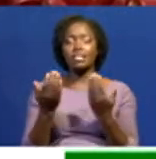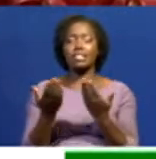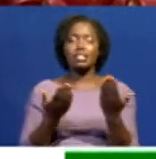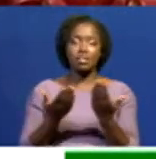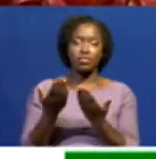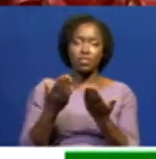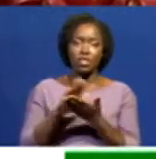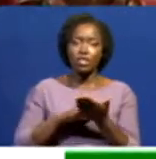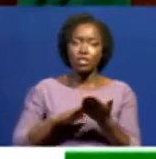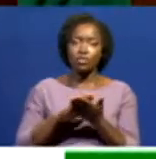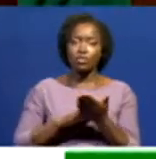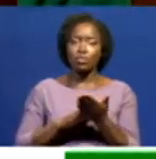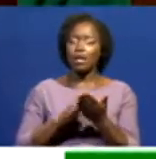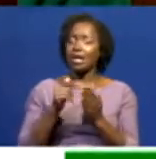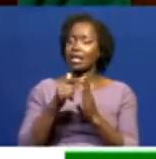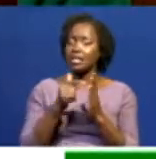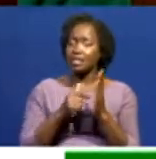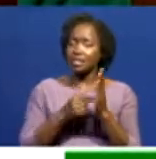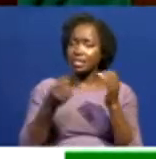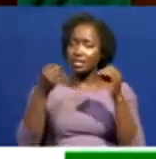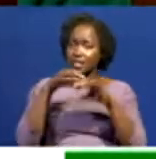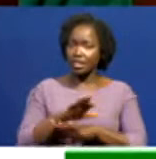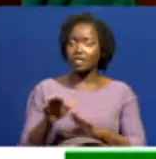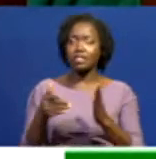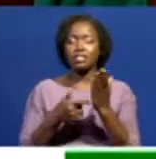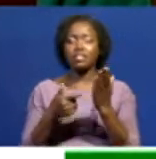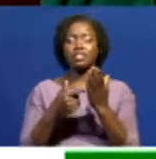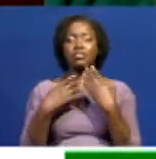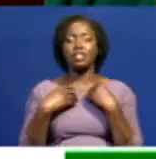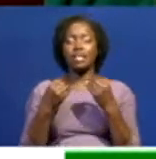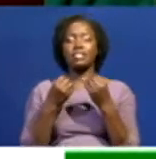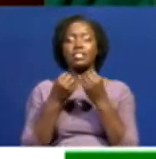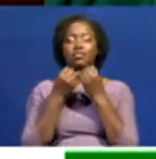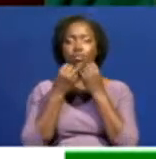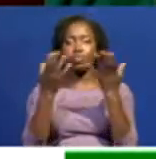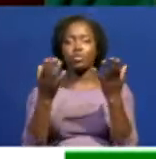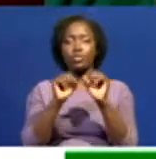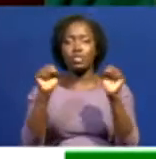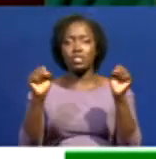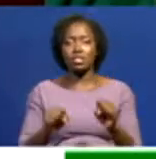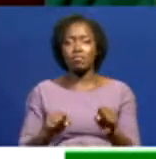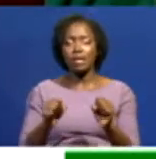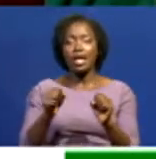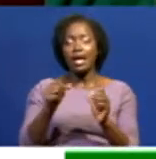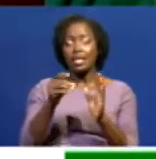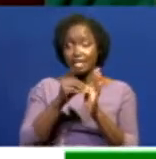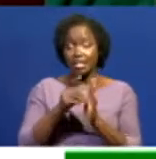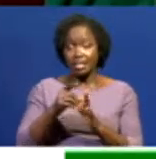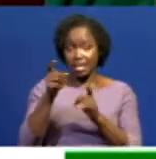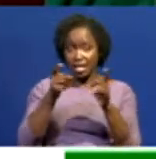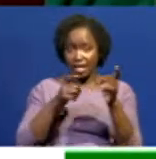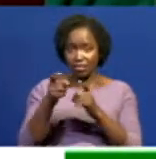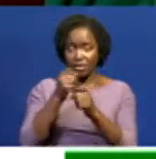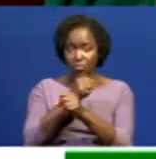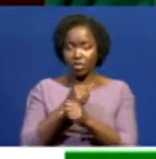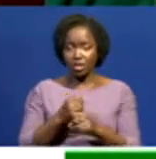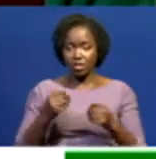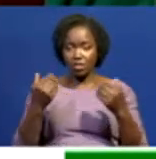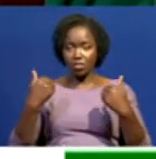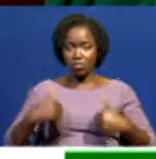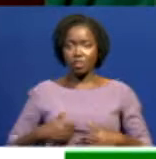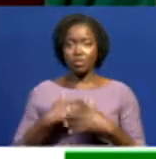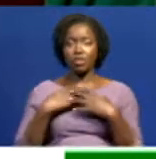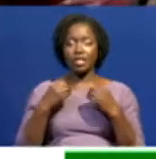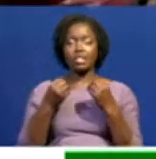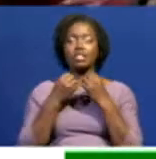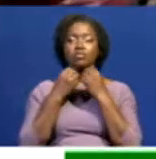to establish a comprehensive integrated digital health information system, data governance and protection of personal health information,